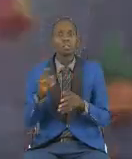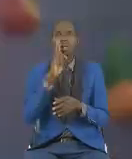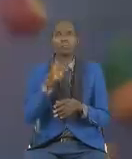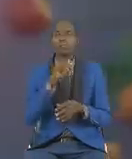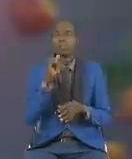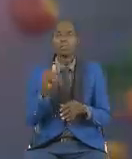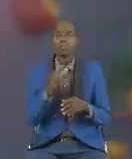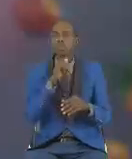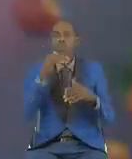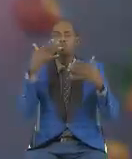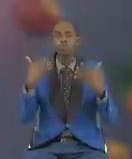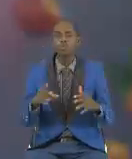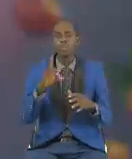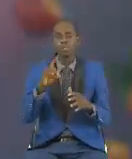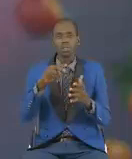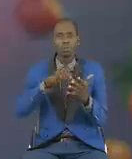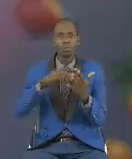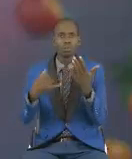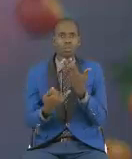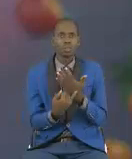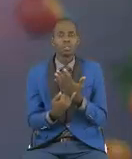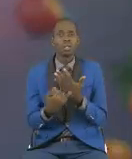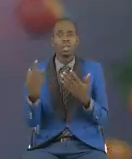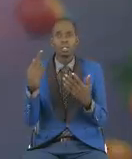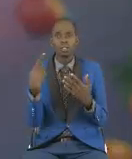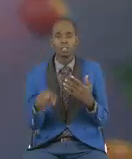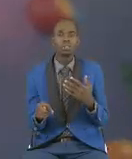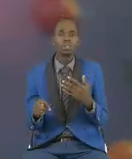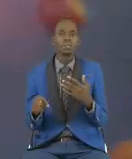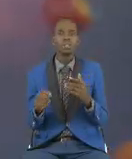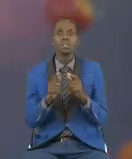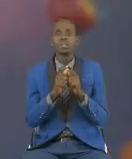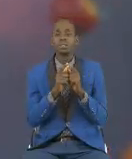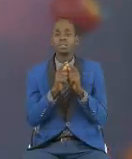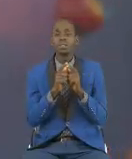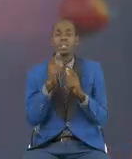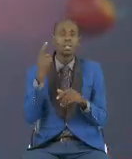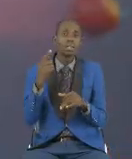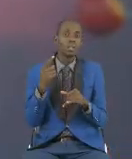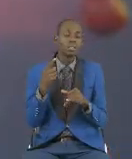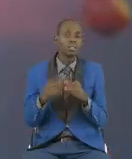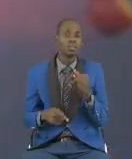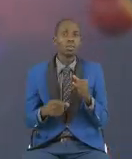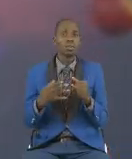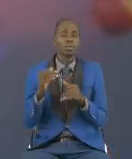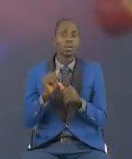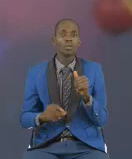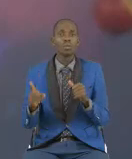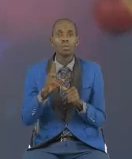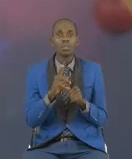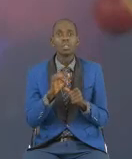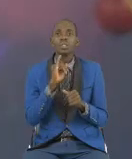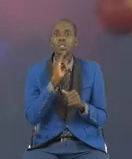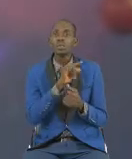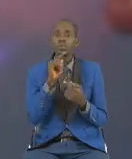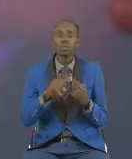around. And the tragedy of the life of anyone is when he becomes an